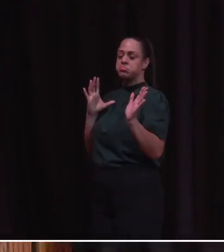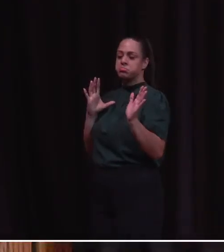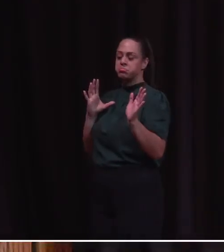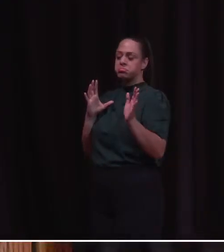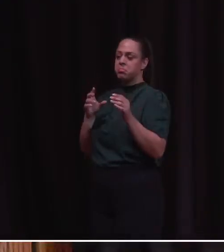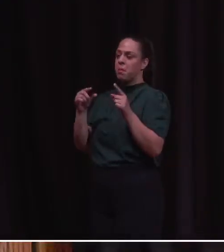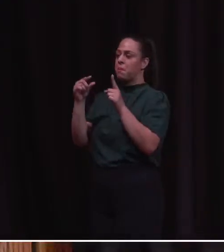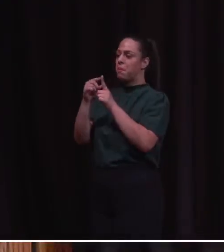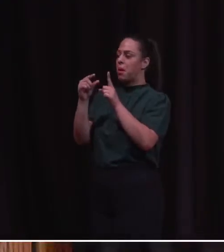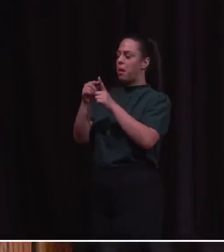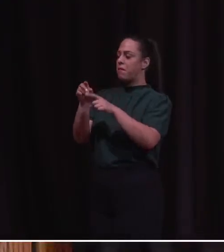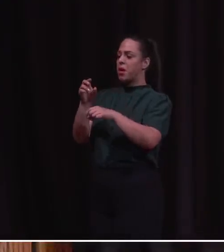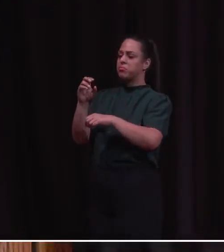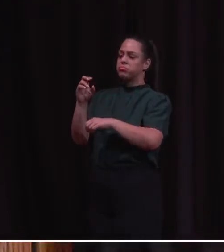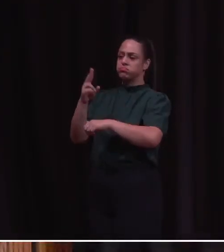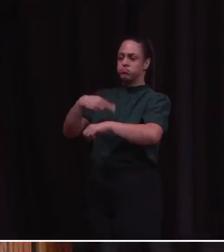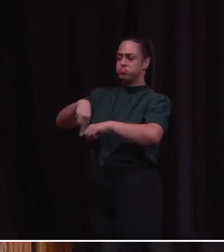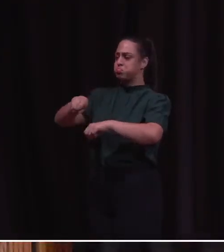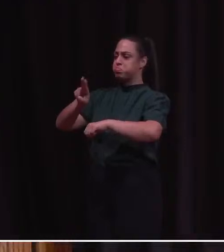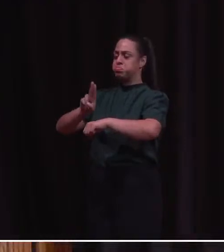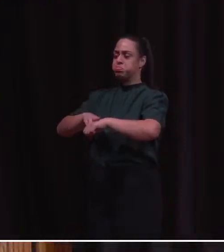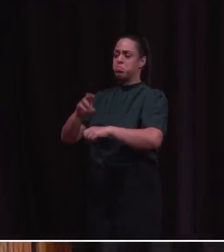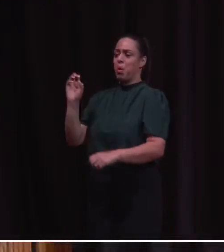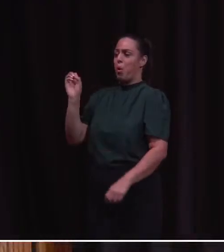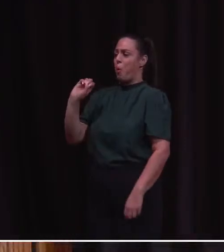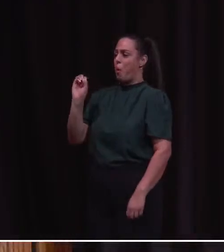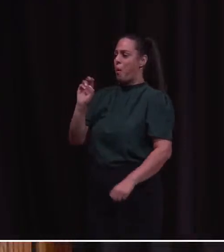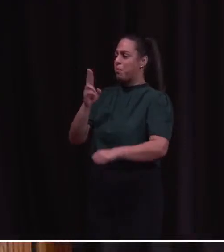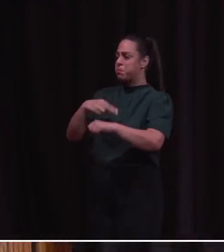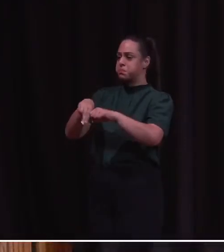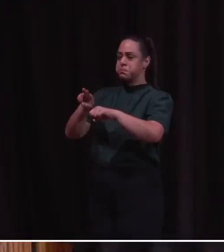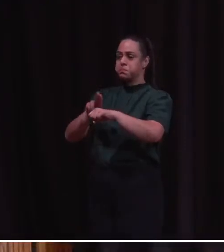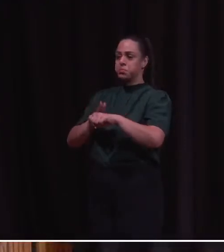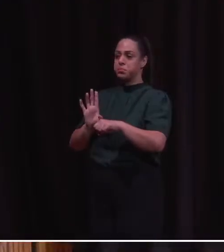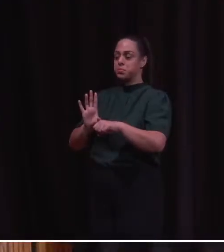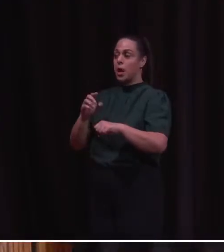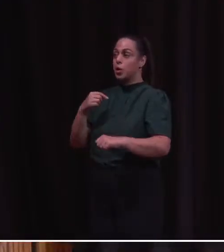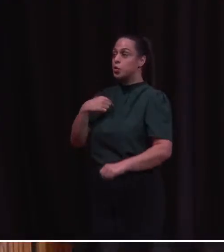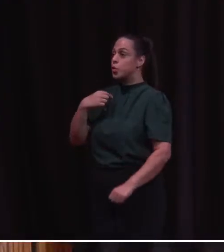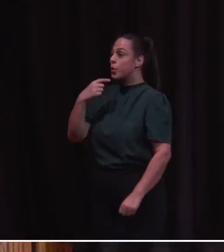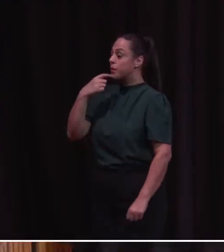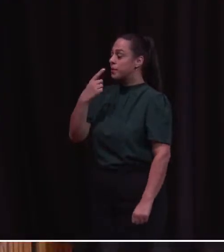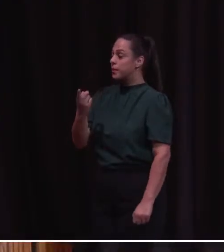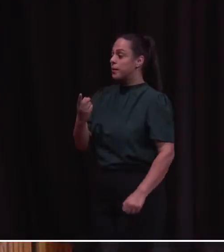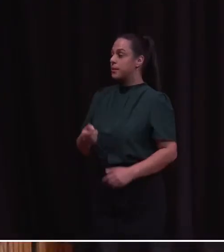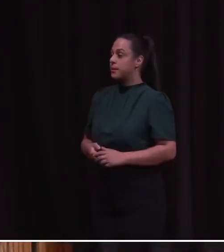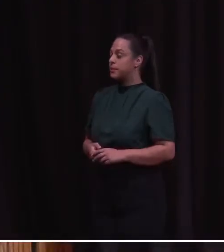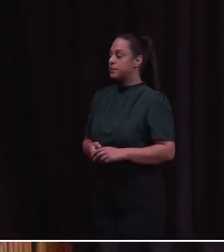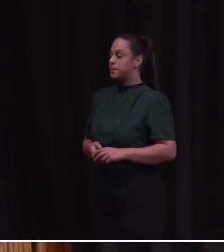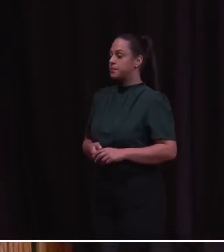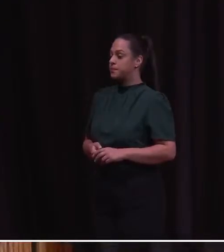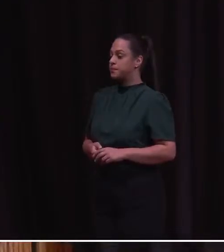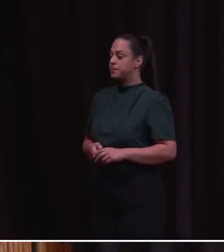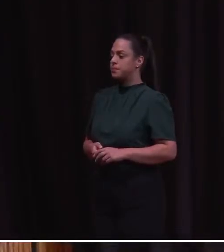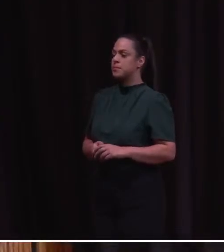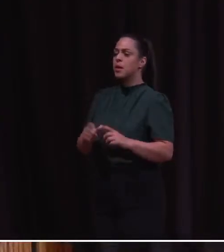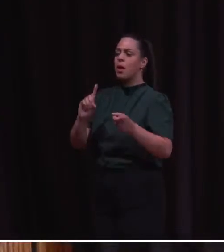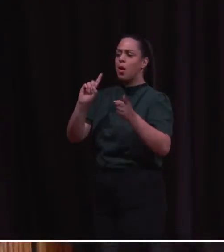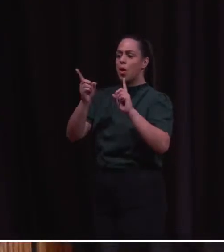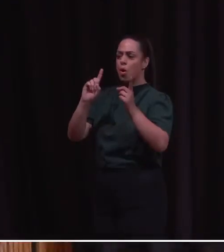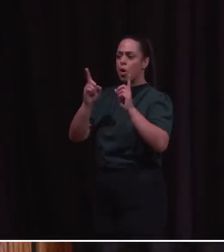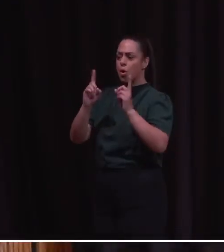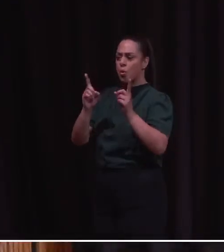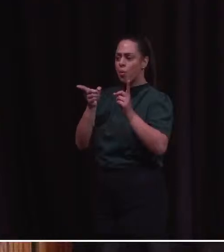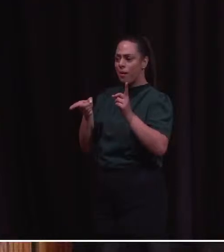I say, really? One wonders which US Butler had been living in when one considers the experience